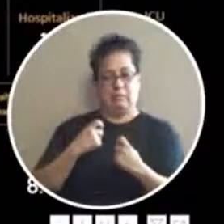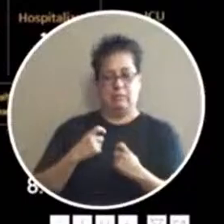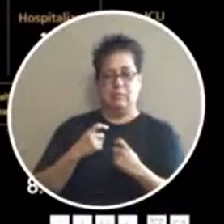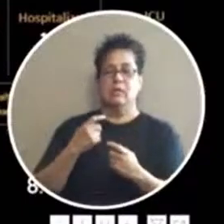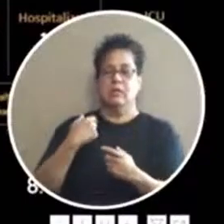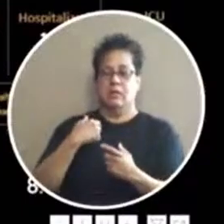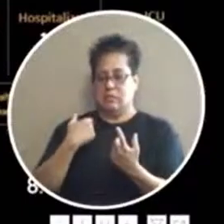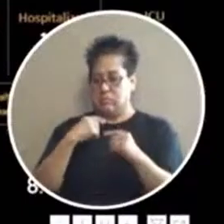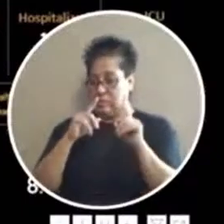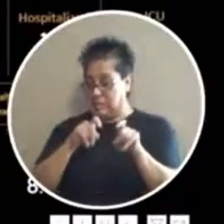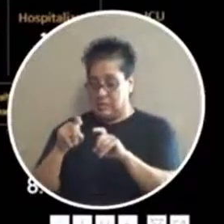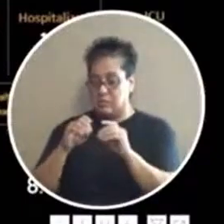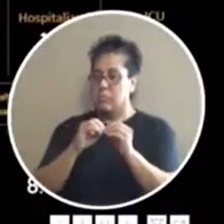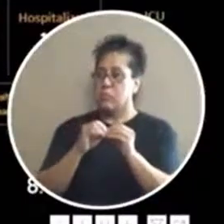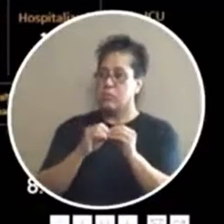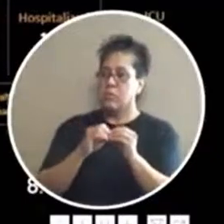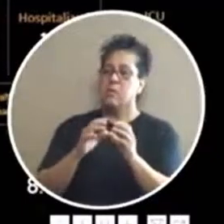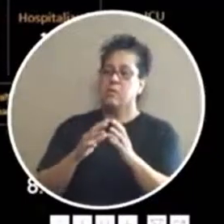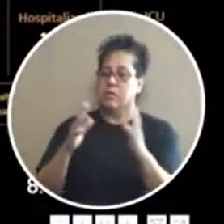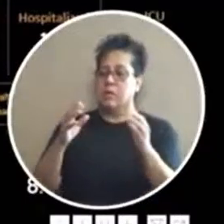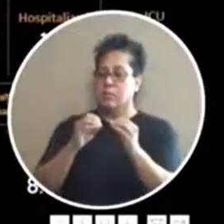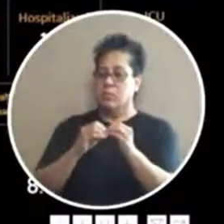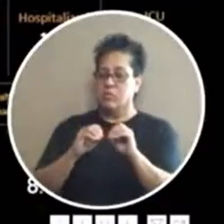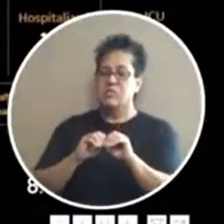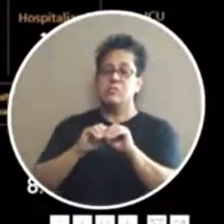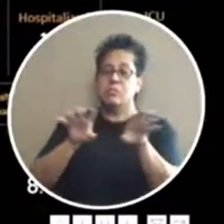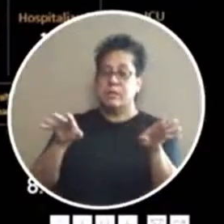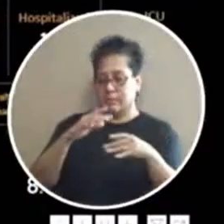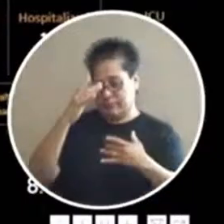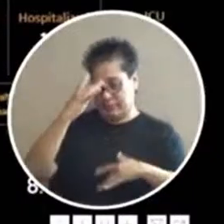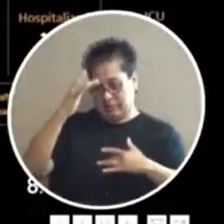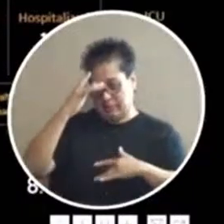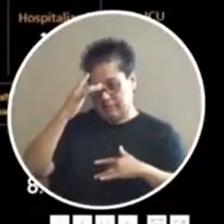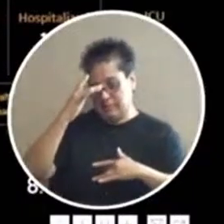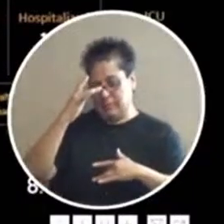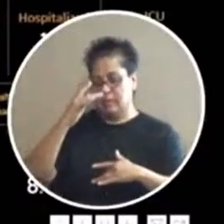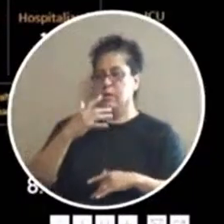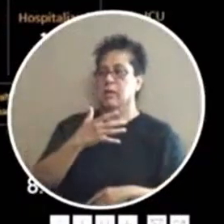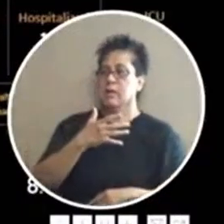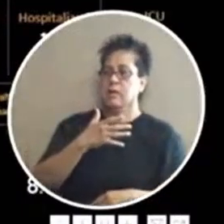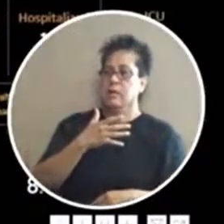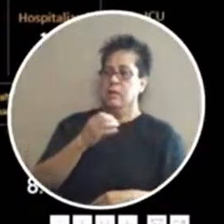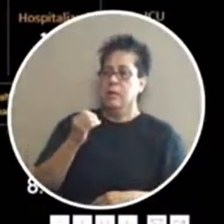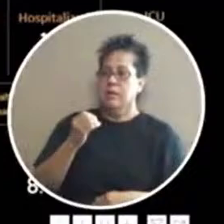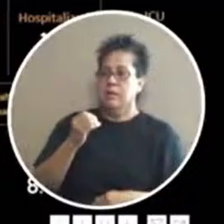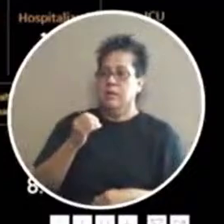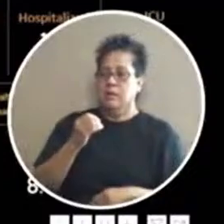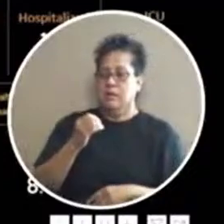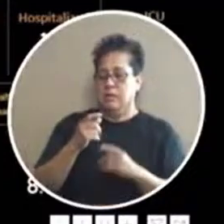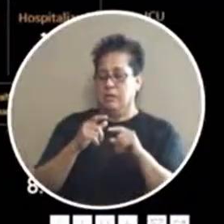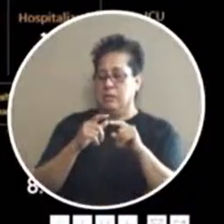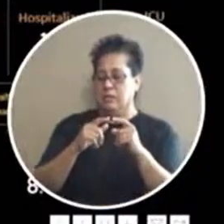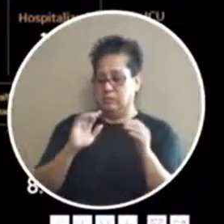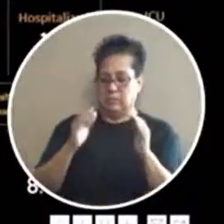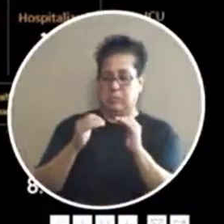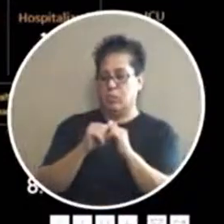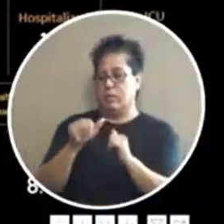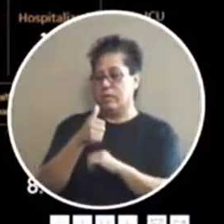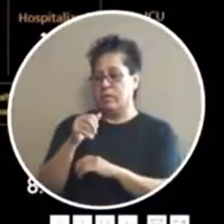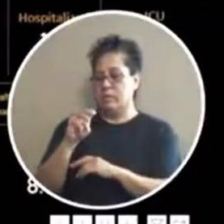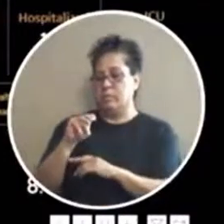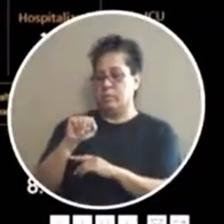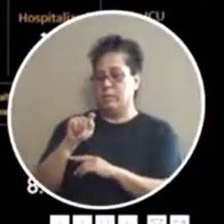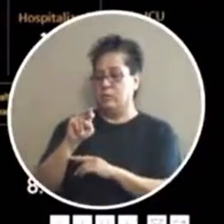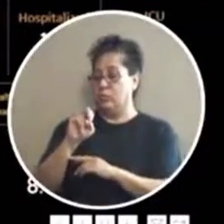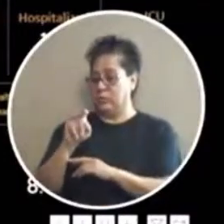more, we're definitely finding more because there's a lot more spread of the disease reflected by the other metrics that we have. If